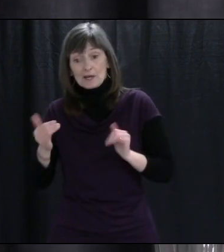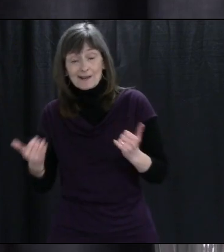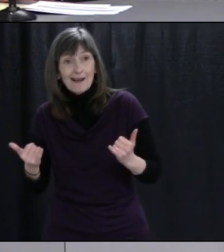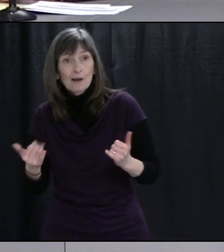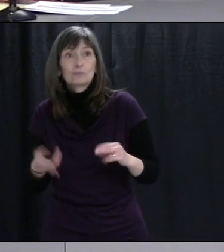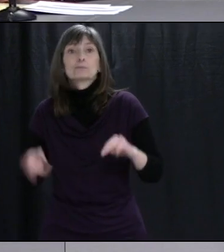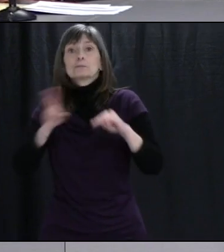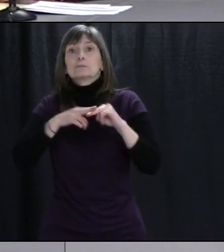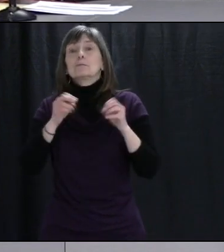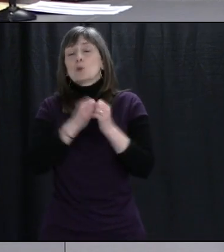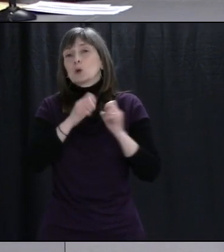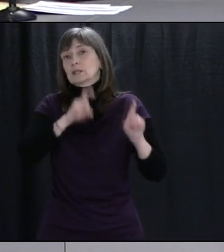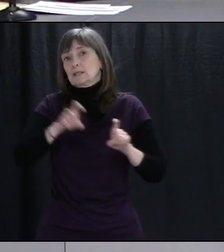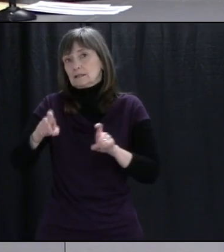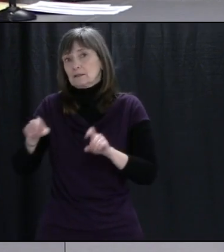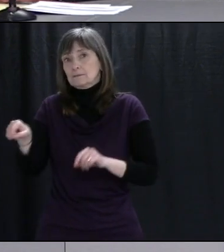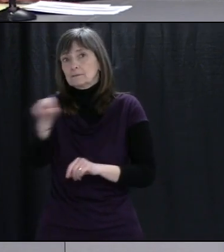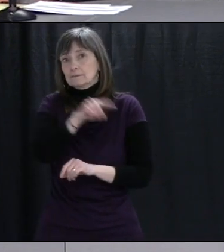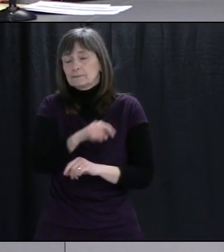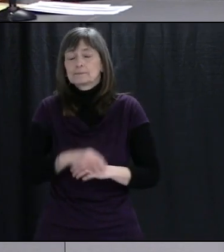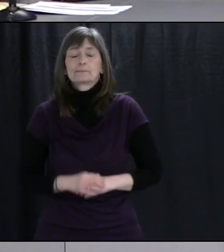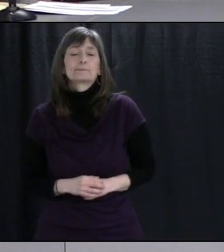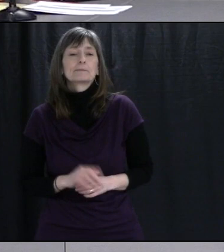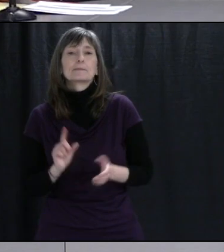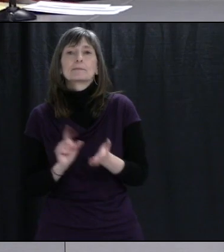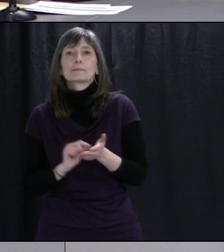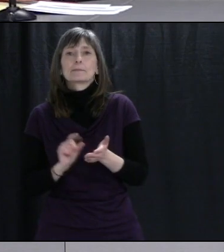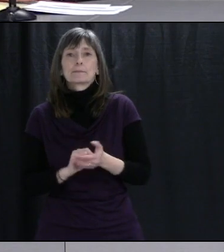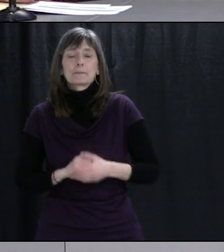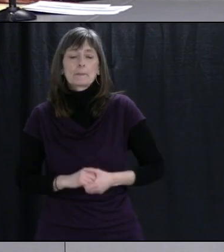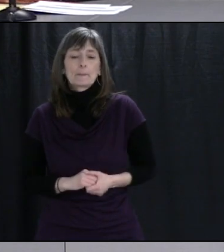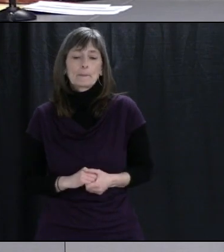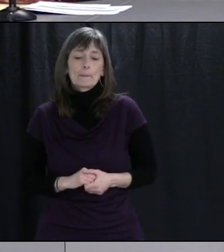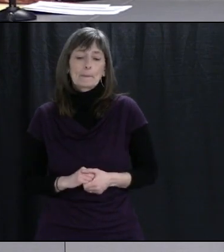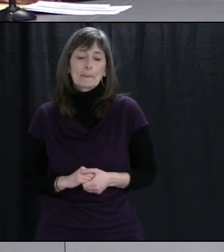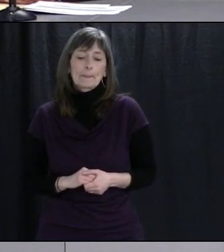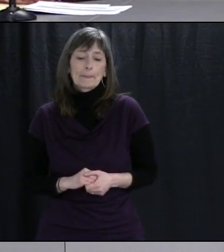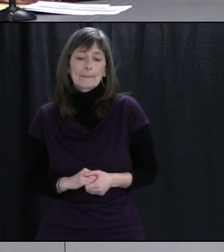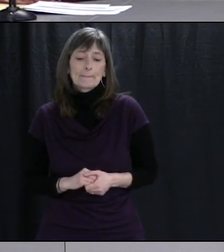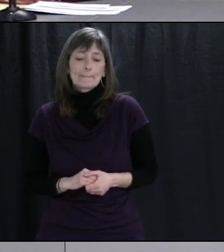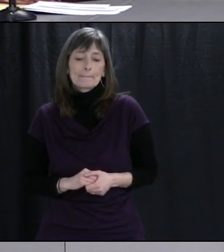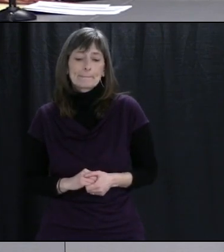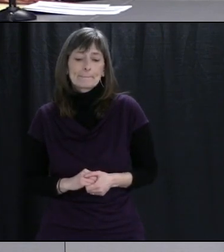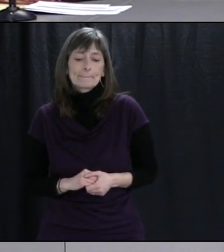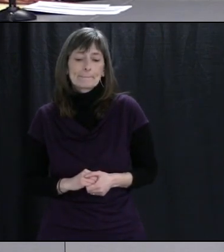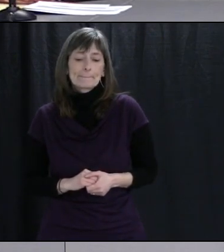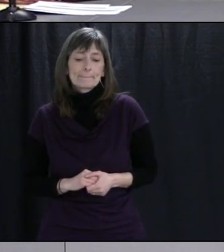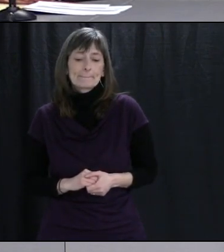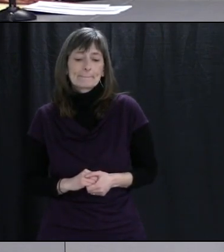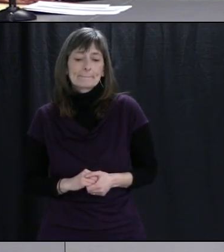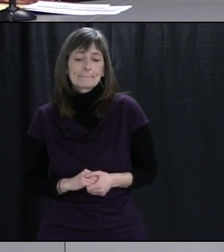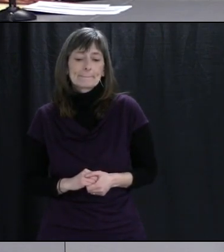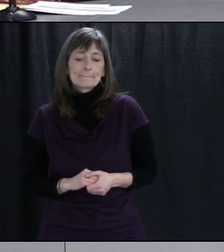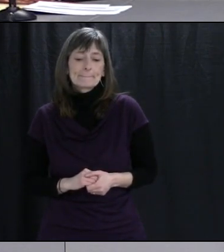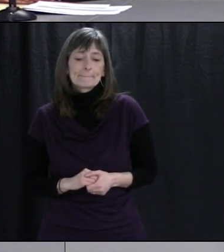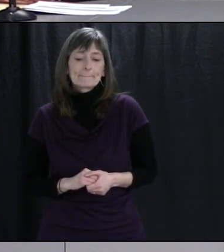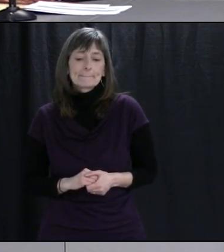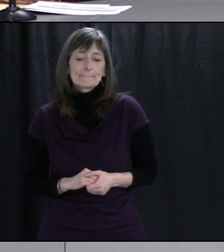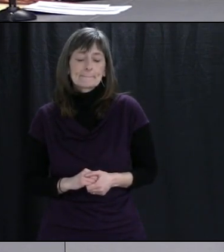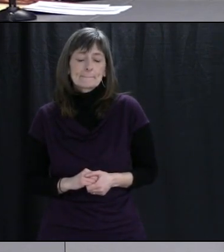Do we have a question from Peter Jackson of the Telegram? Please go ahead. Your line is open. Hi.